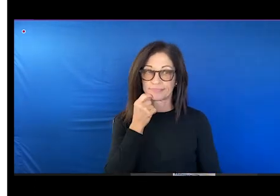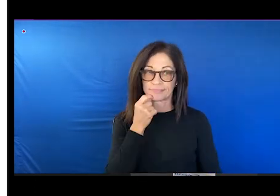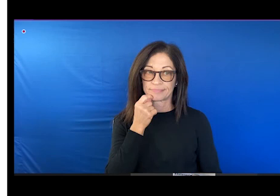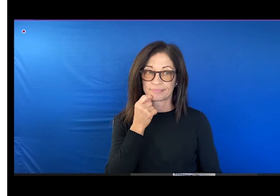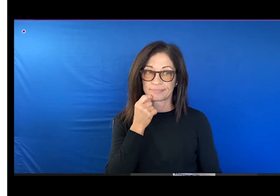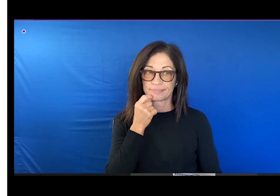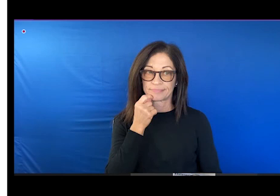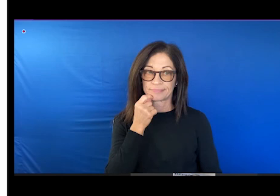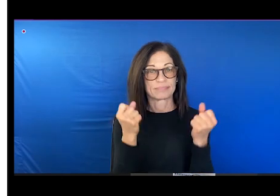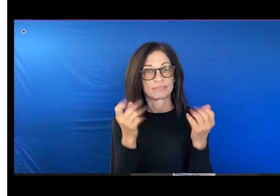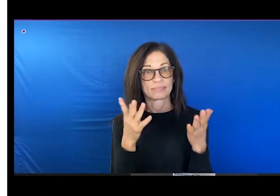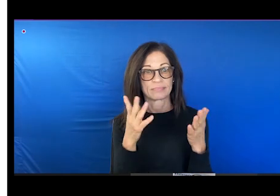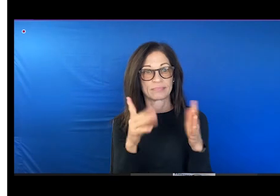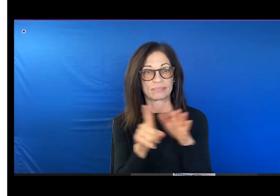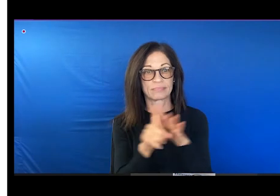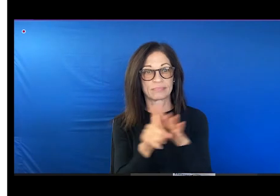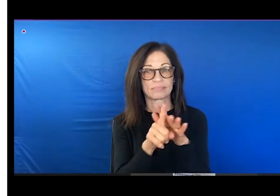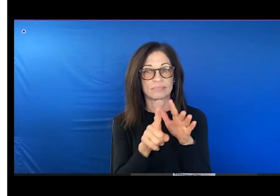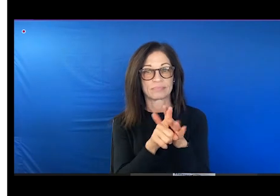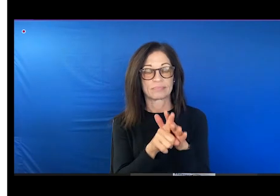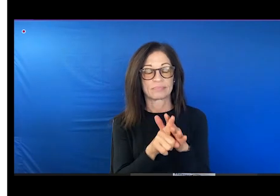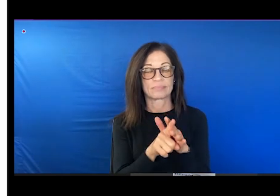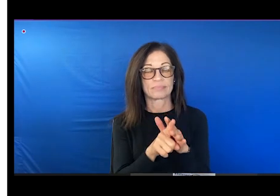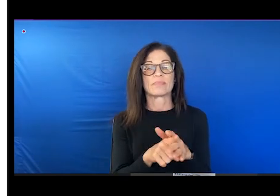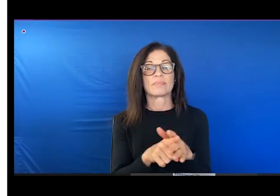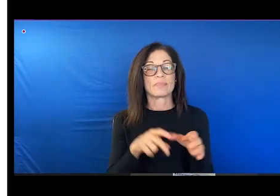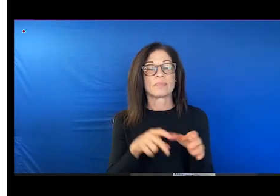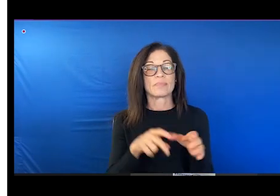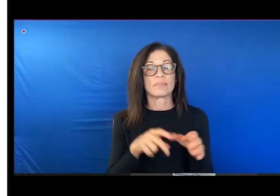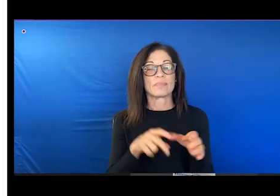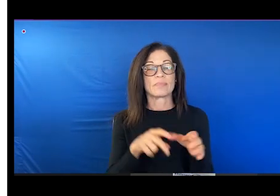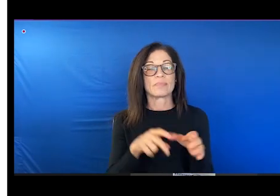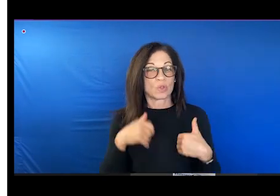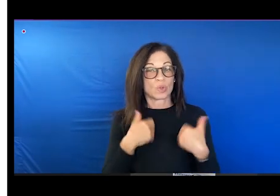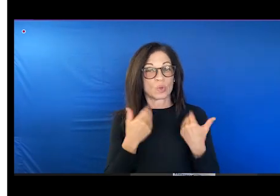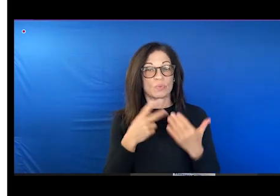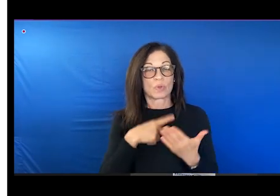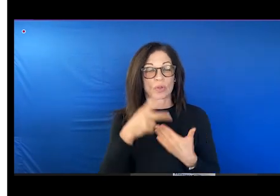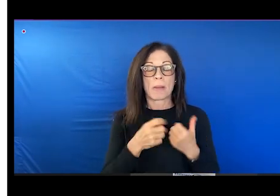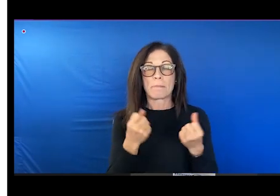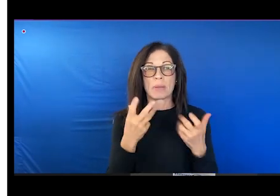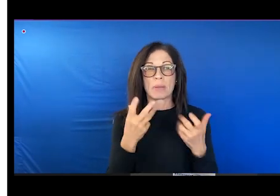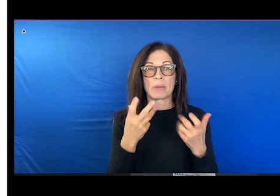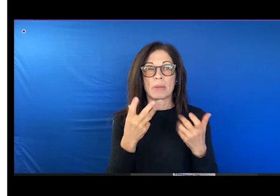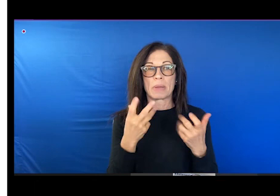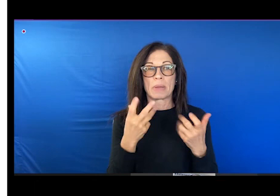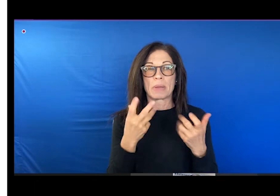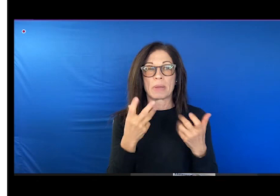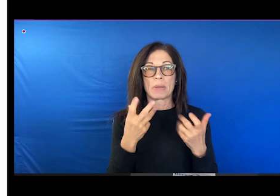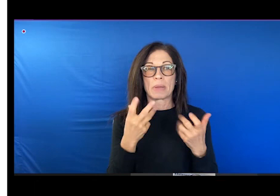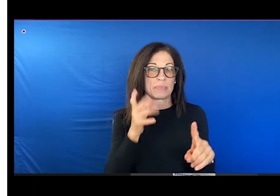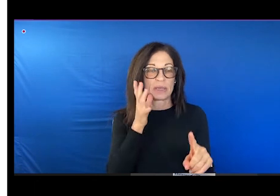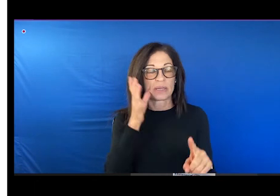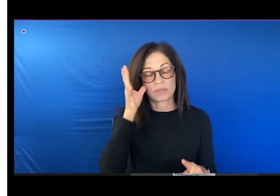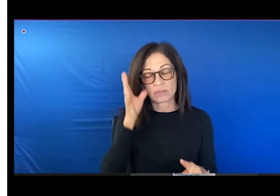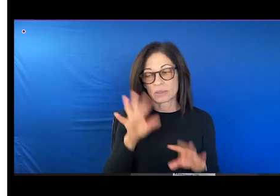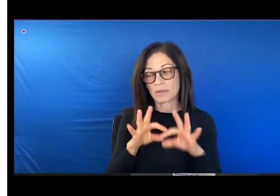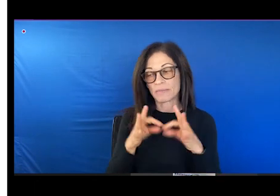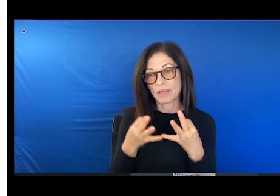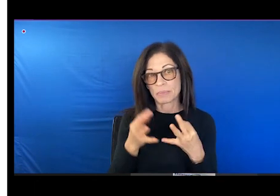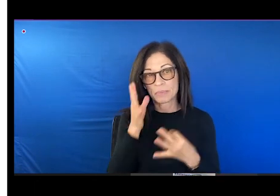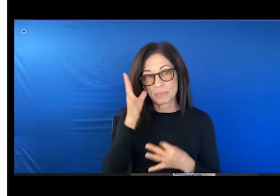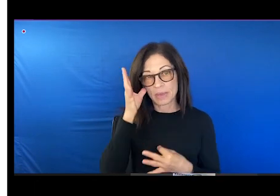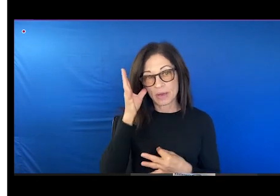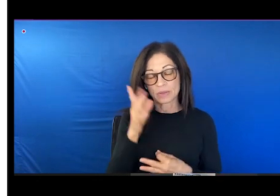Rideshare, this is very cool. There's a lot of popping up rideshare for youth programs, and many of them are started organically by